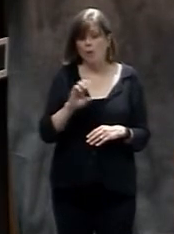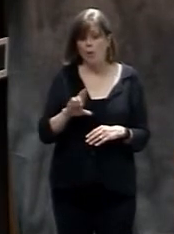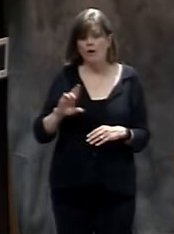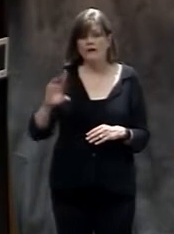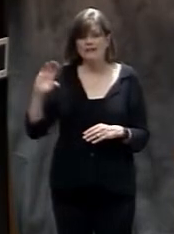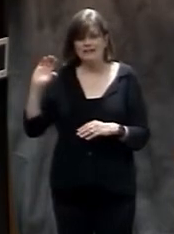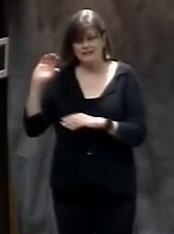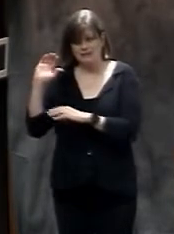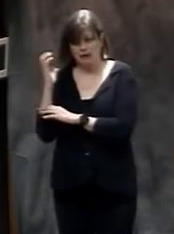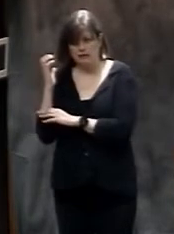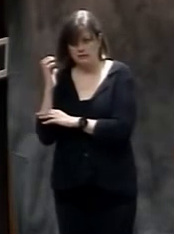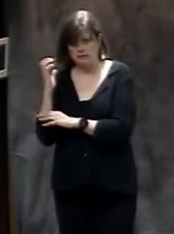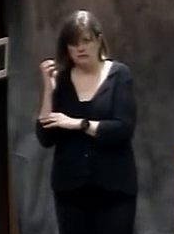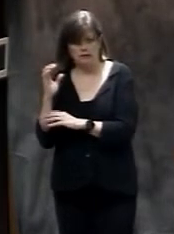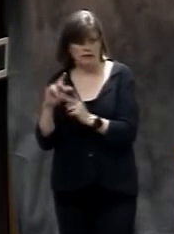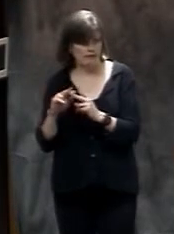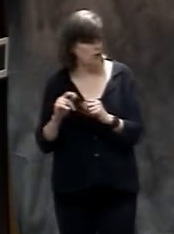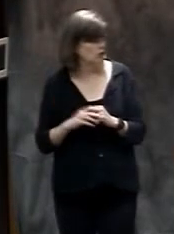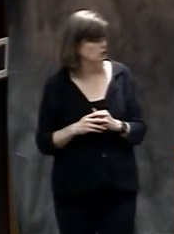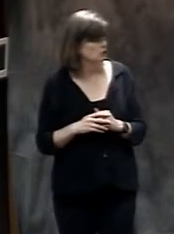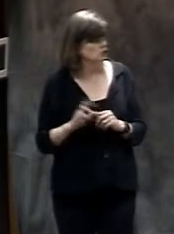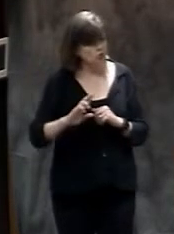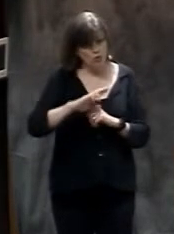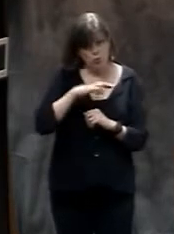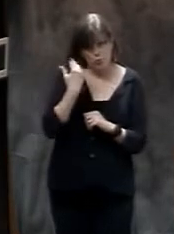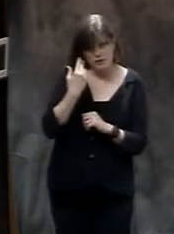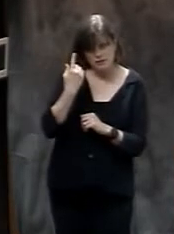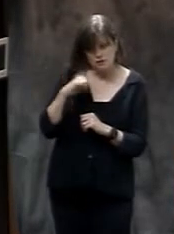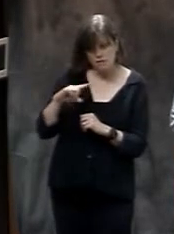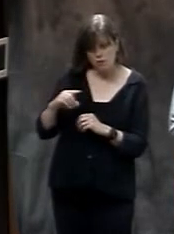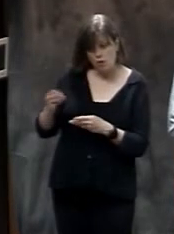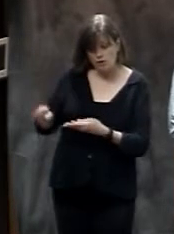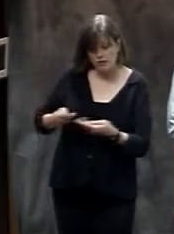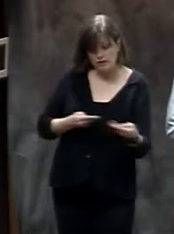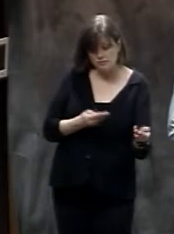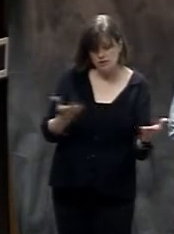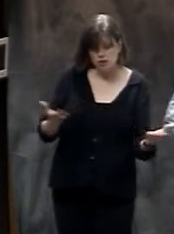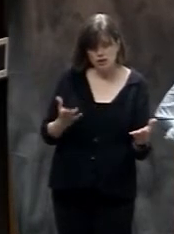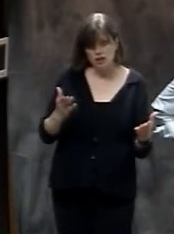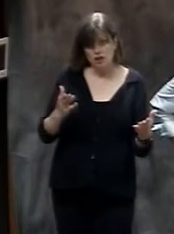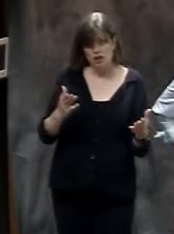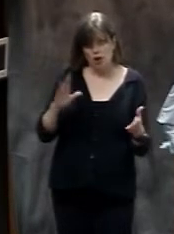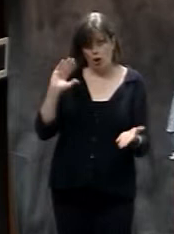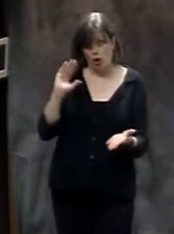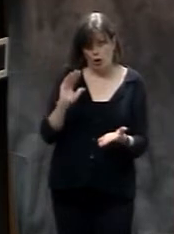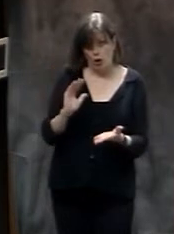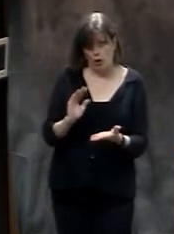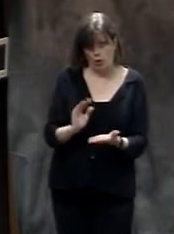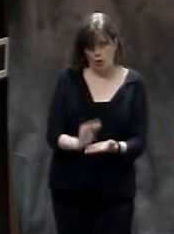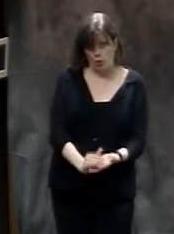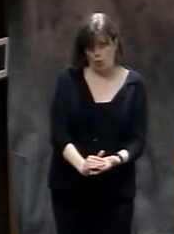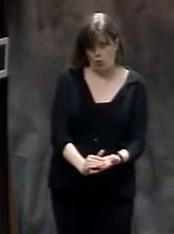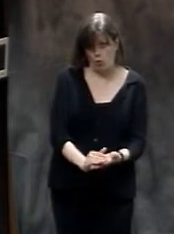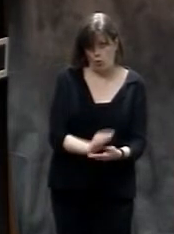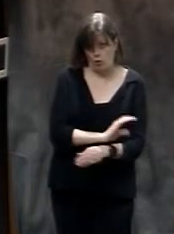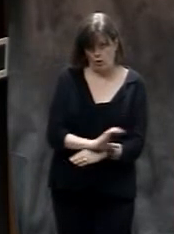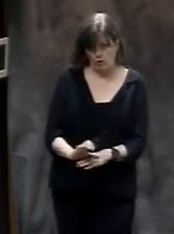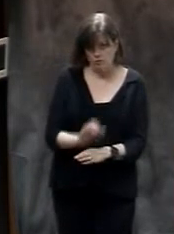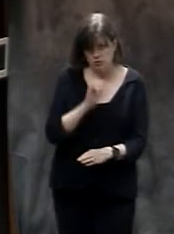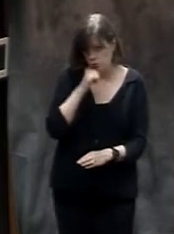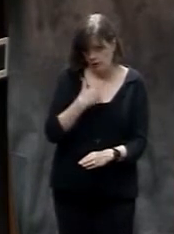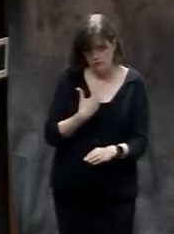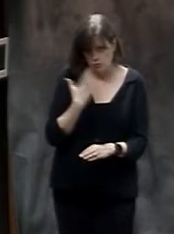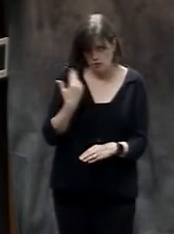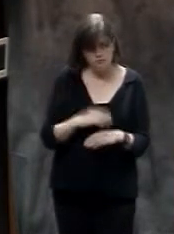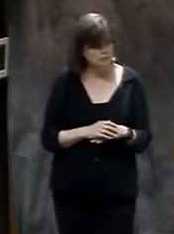for local transmission of these viruses by mosquitoes in Colorado. But anyways, as you can see, we have this